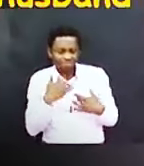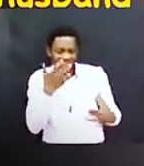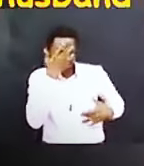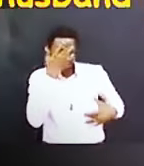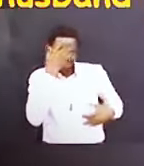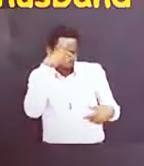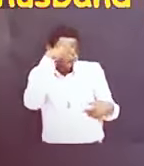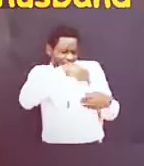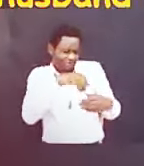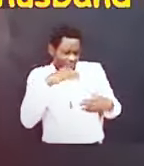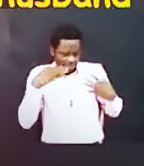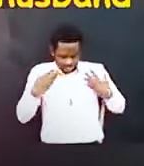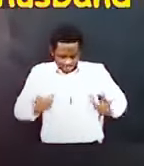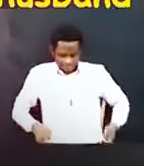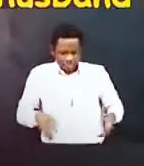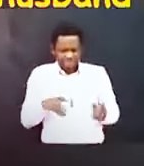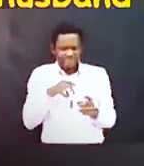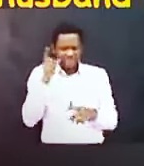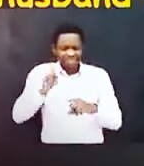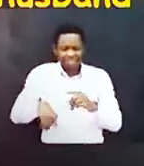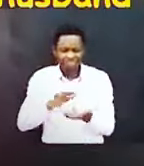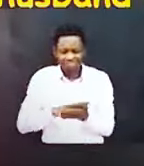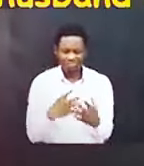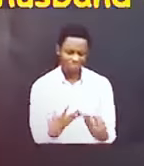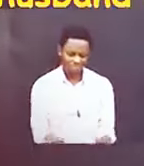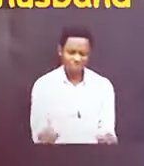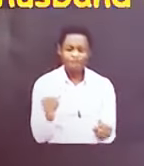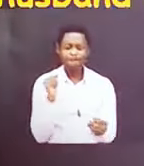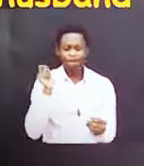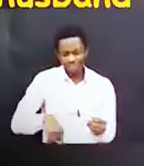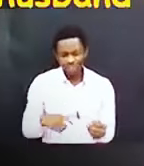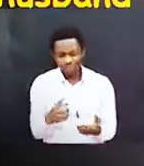This one is quite something.